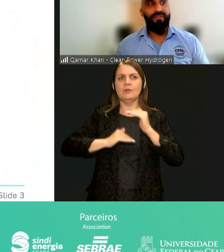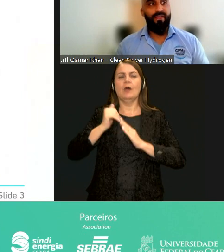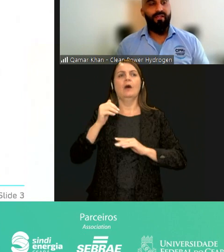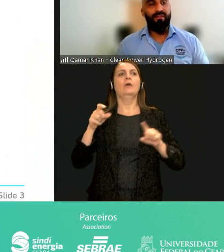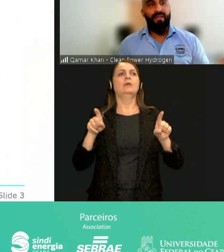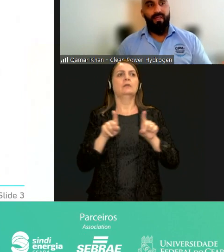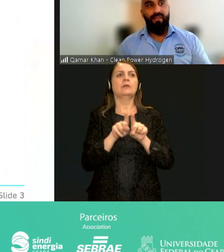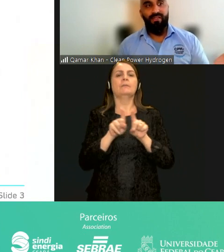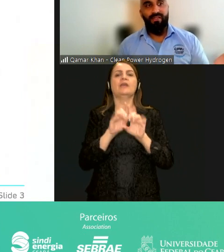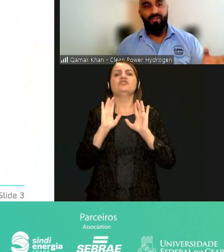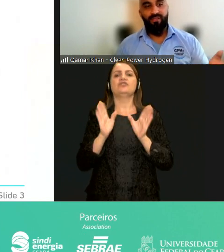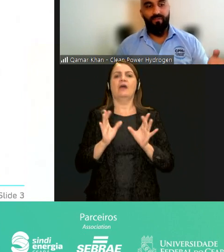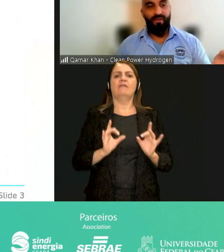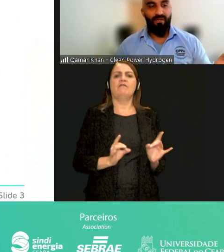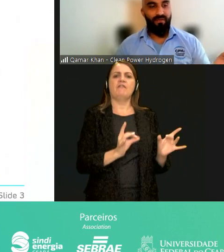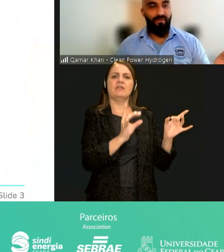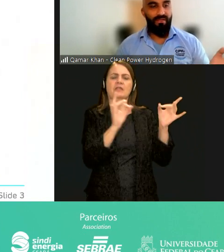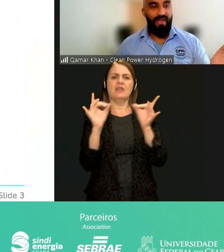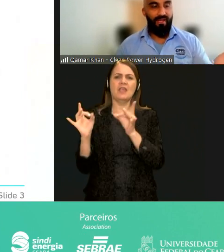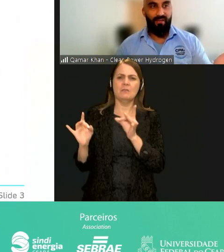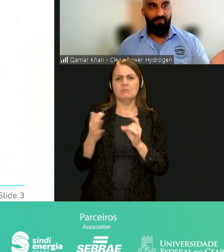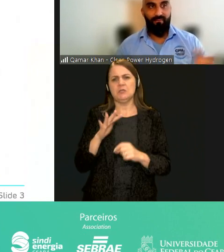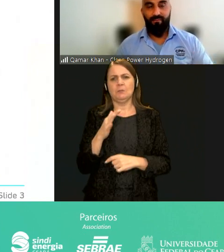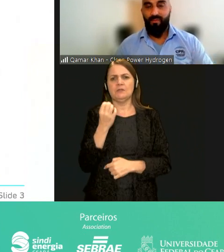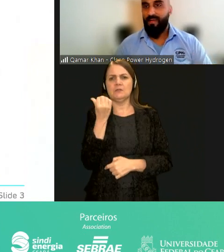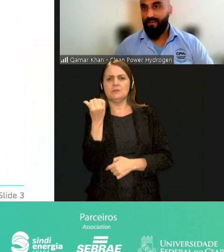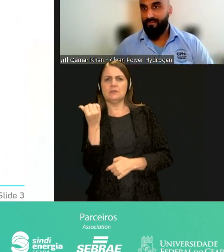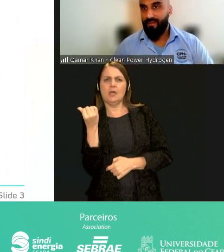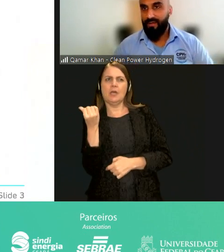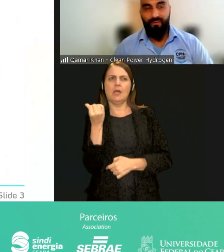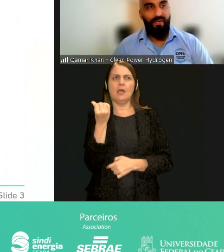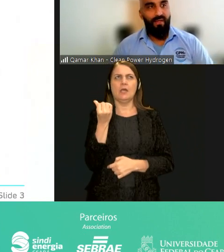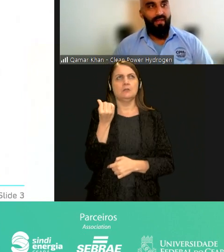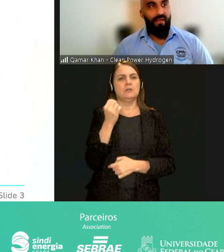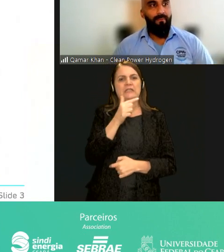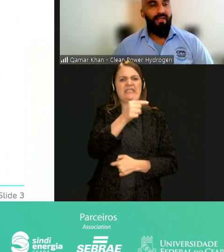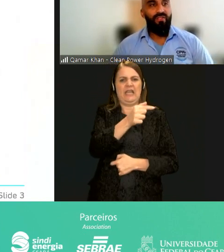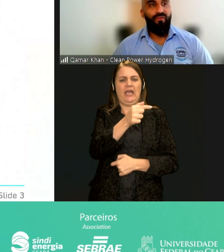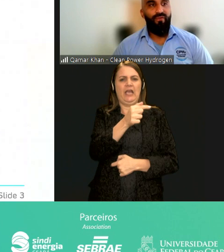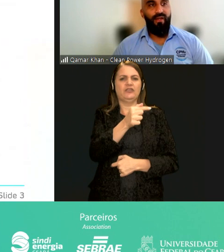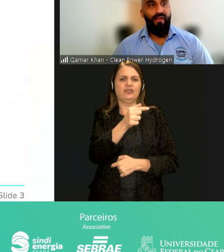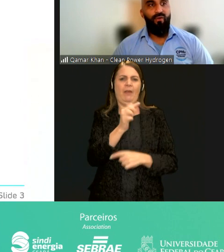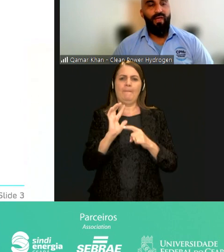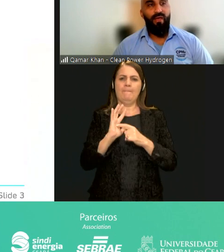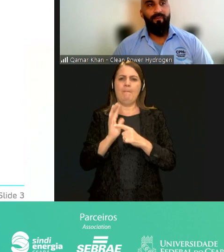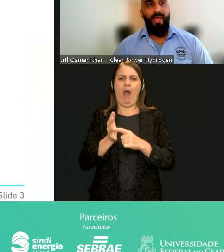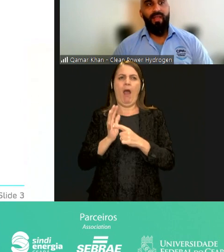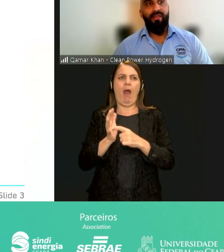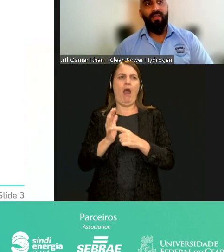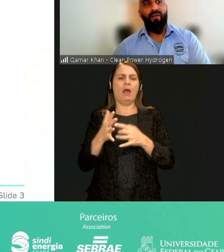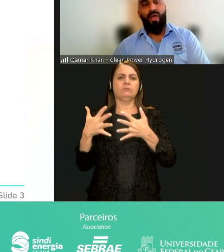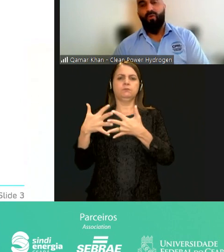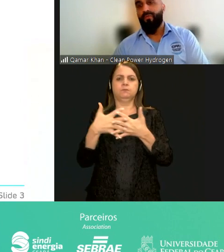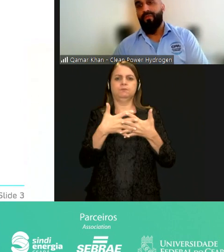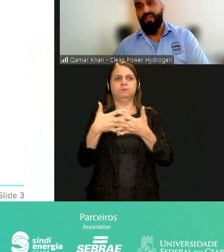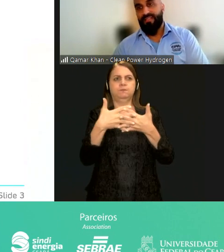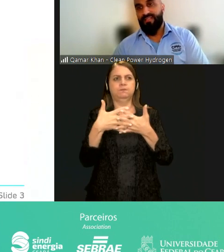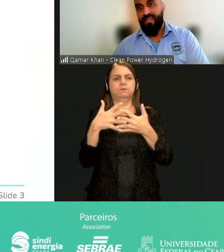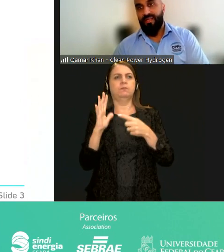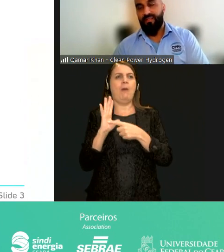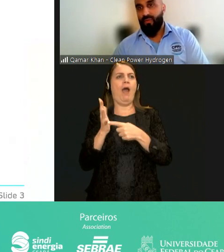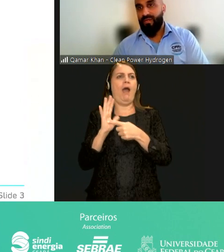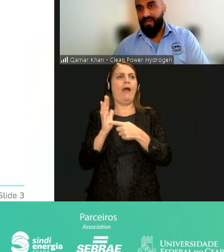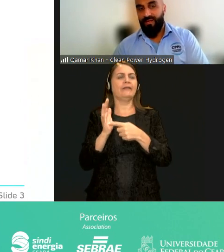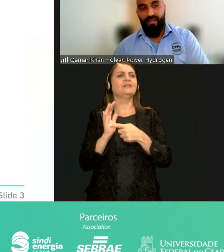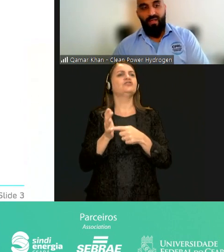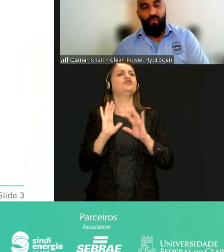of sales. So these are some of the customers that I can mention right now. And our first sale